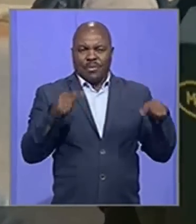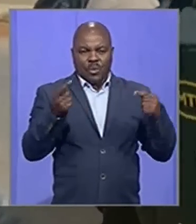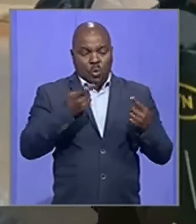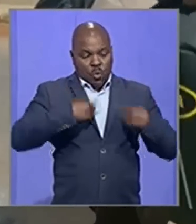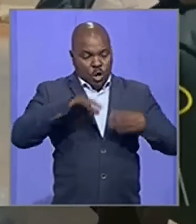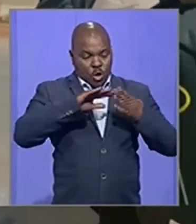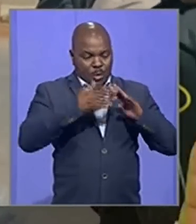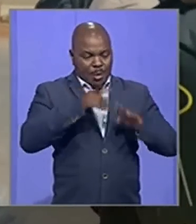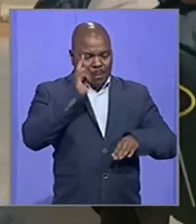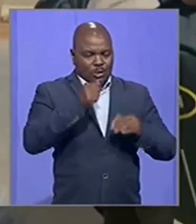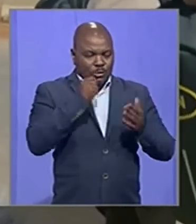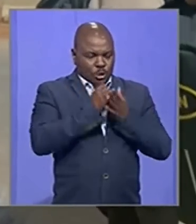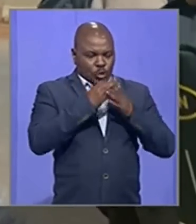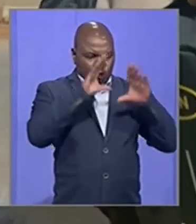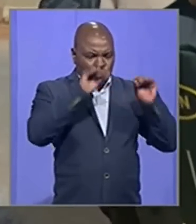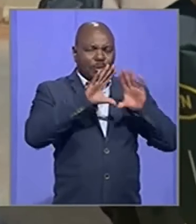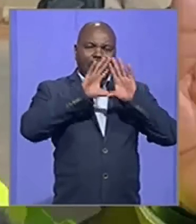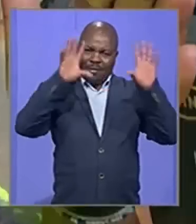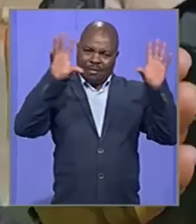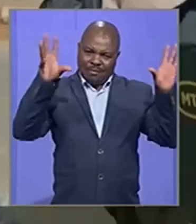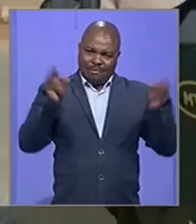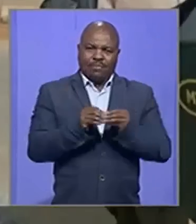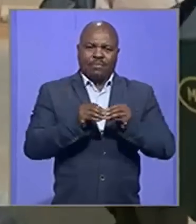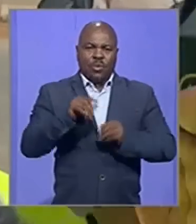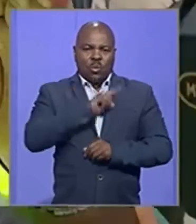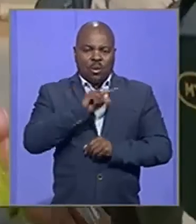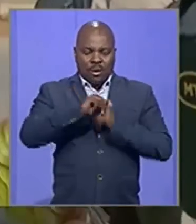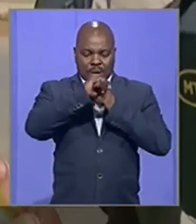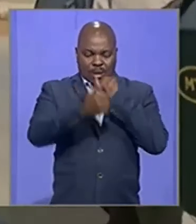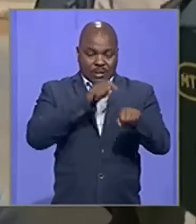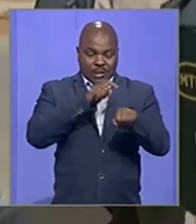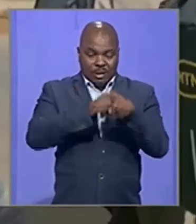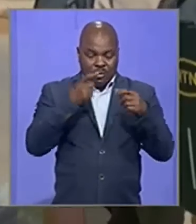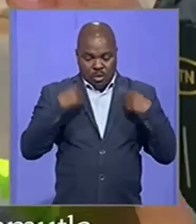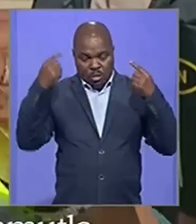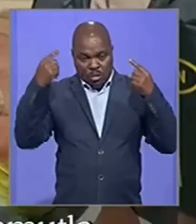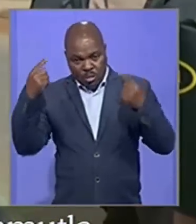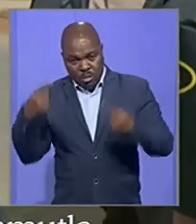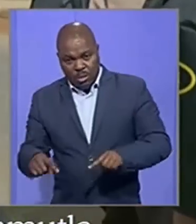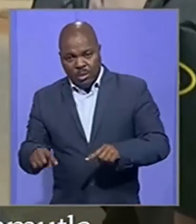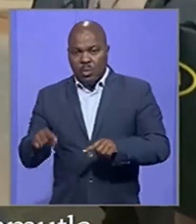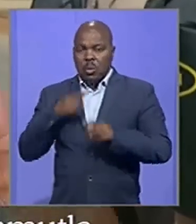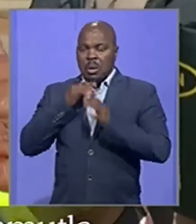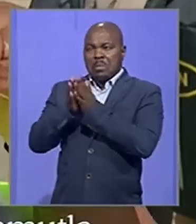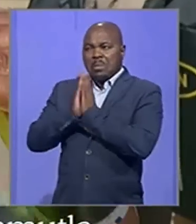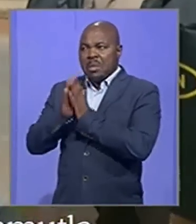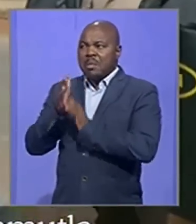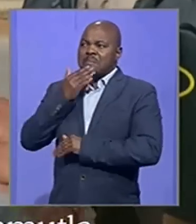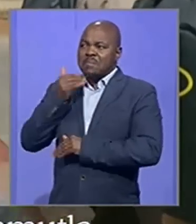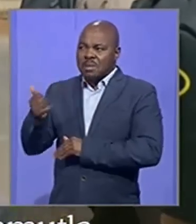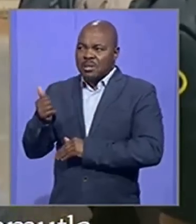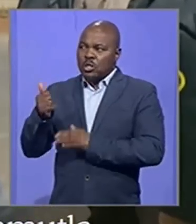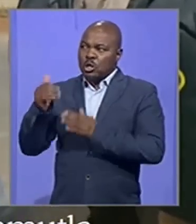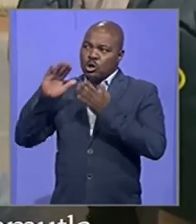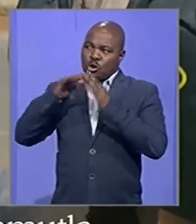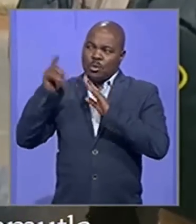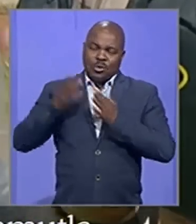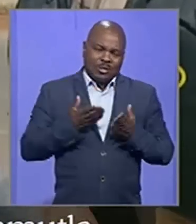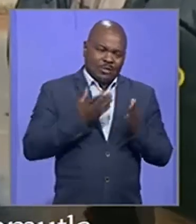make everything stand still now. Because this is the last time we are going to come and plead for communities to be